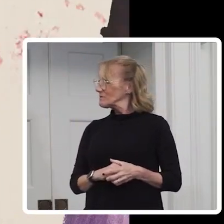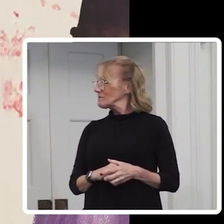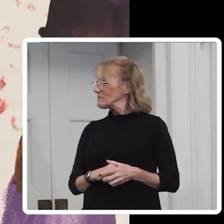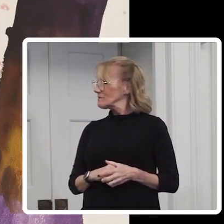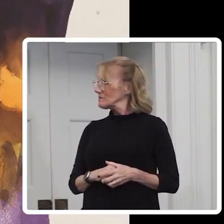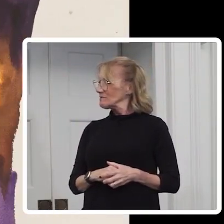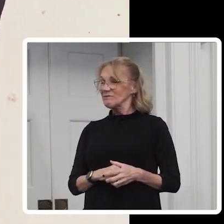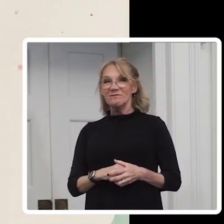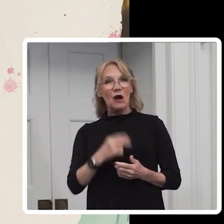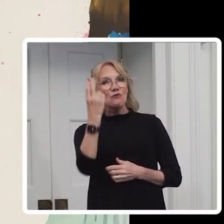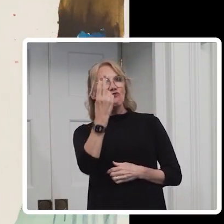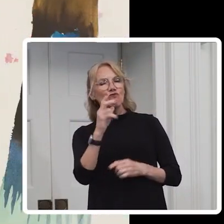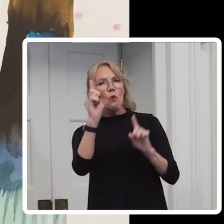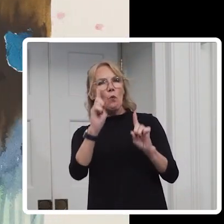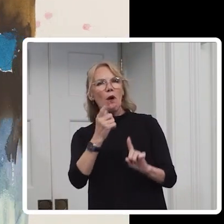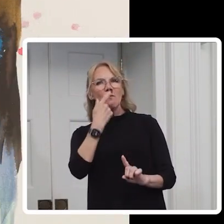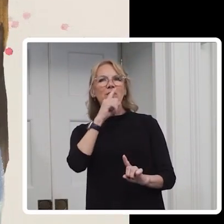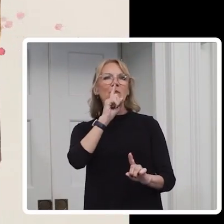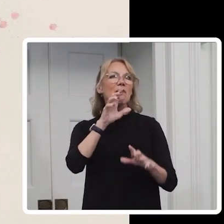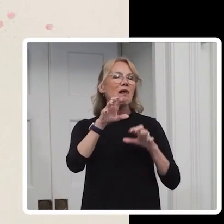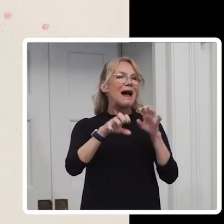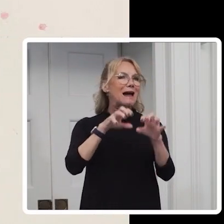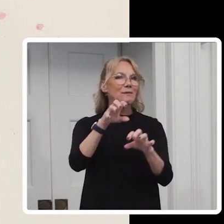I draw people and portraits and animals.